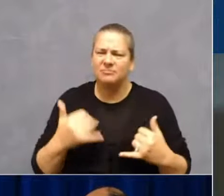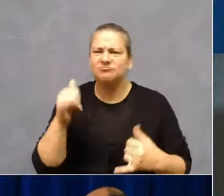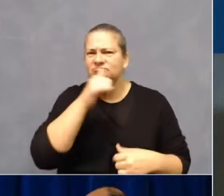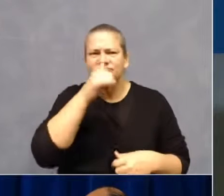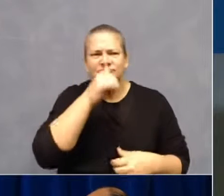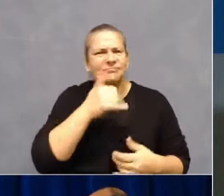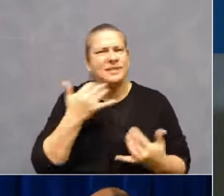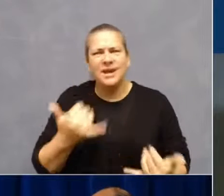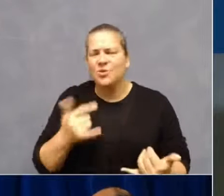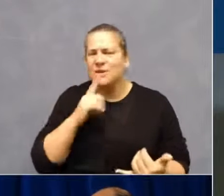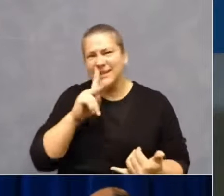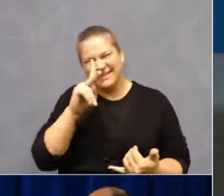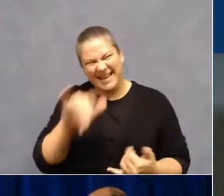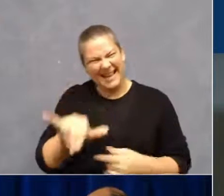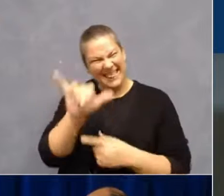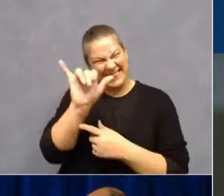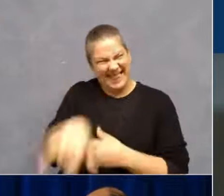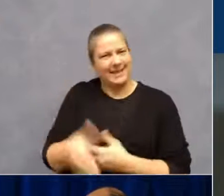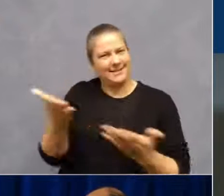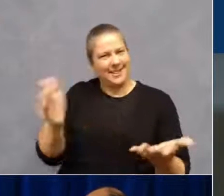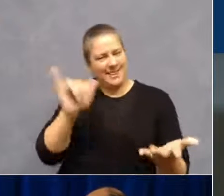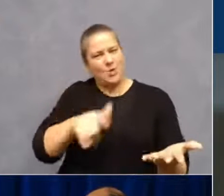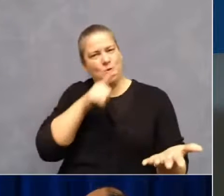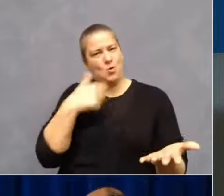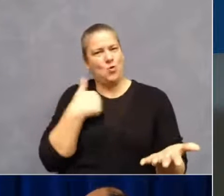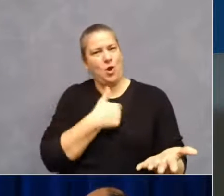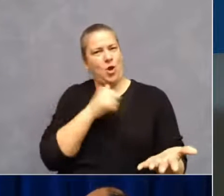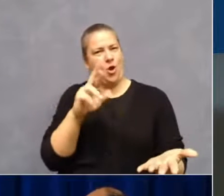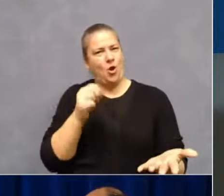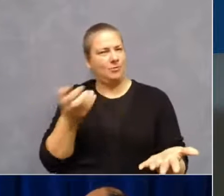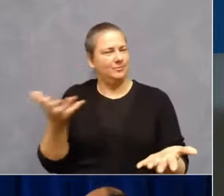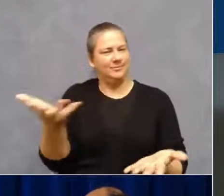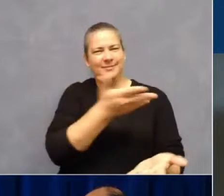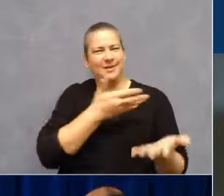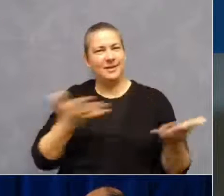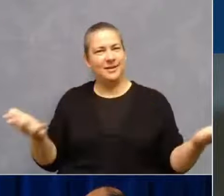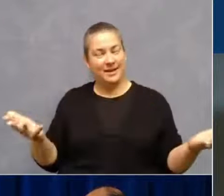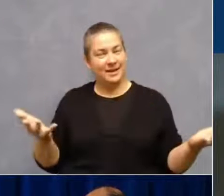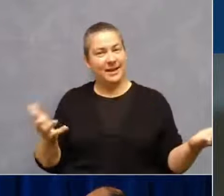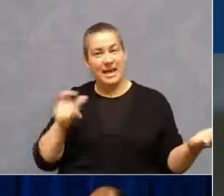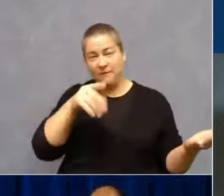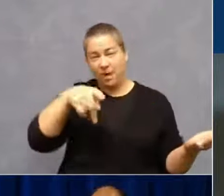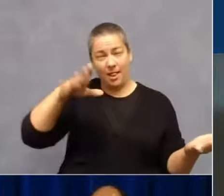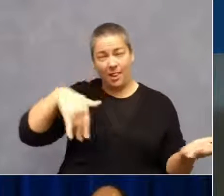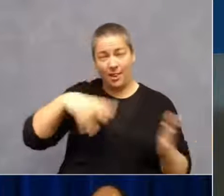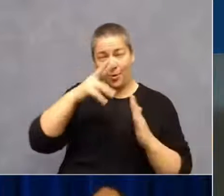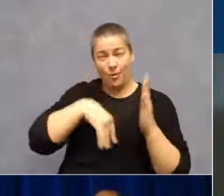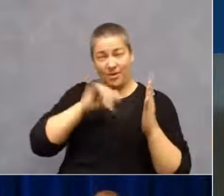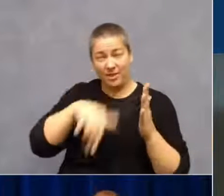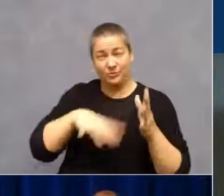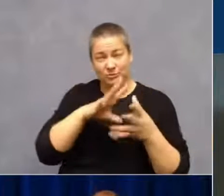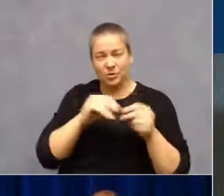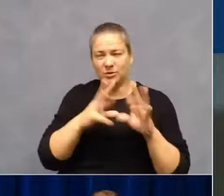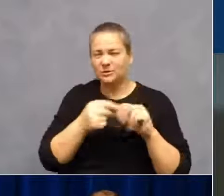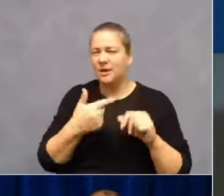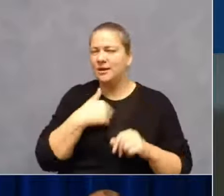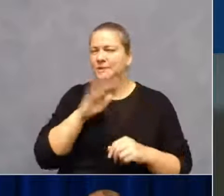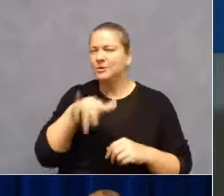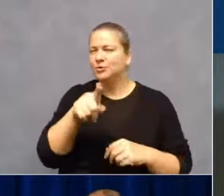Kentucky's made of. This is who we are. Very moving story. If you didn't get a chance to read the story, I would encourage you to do